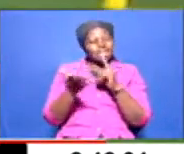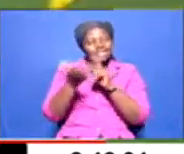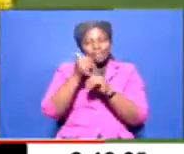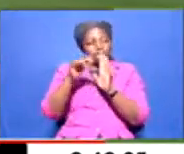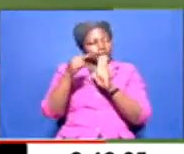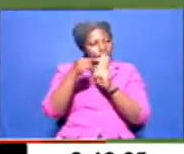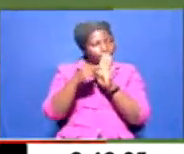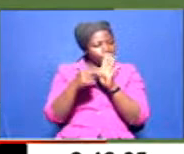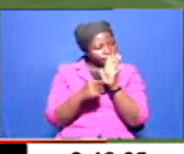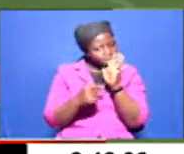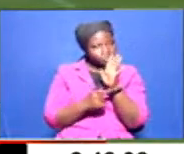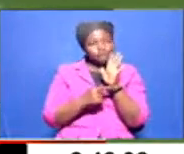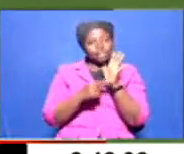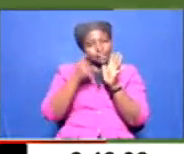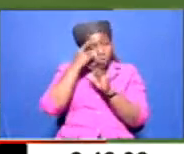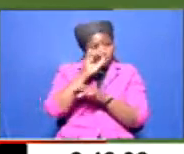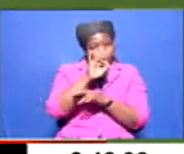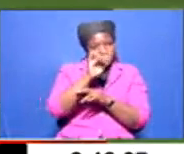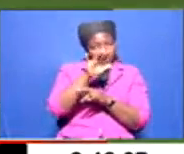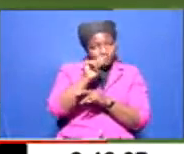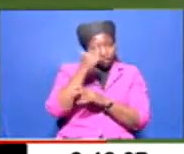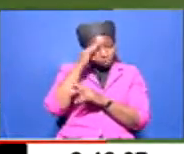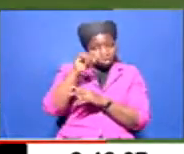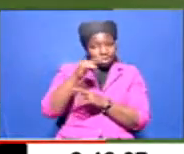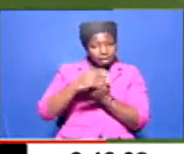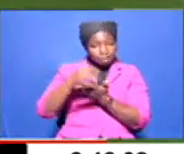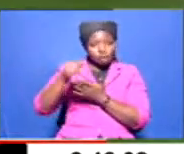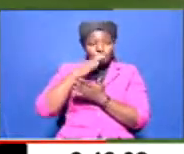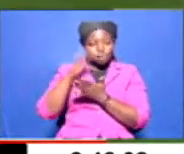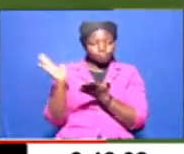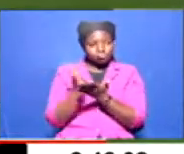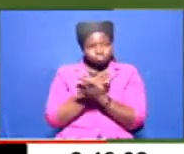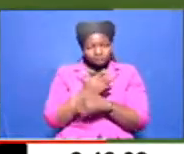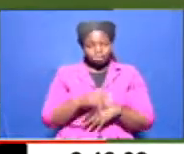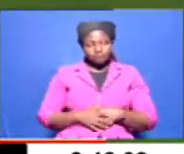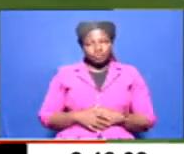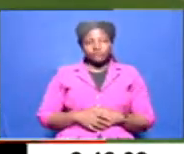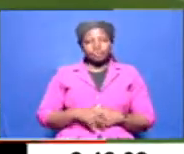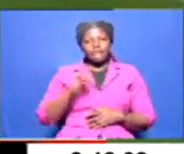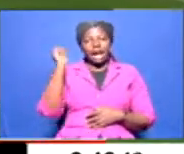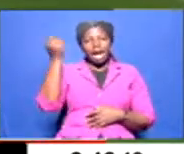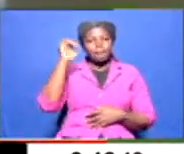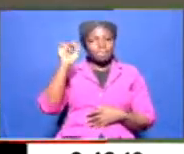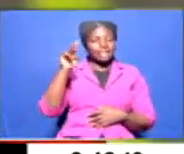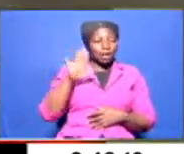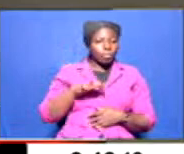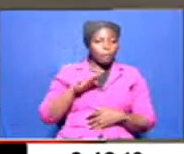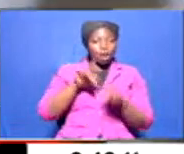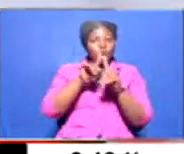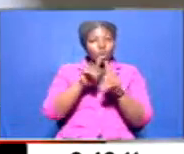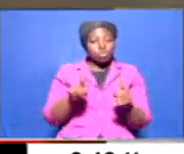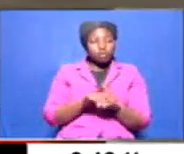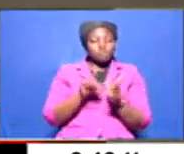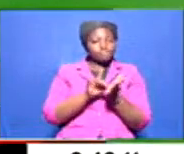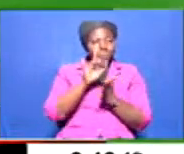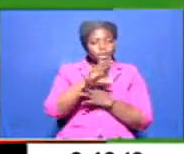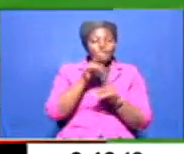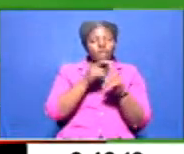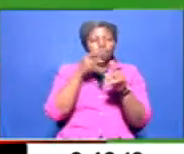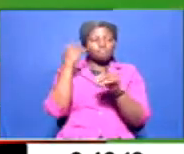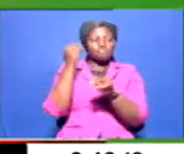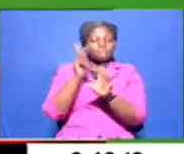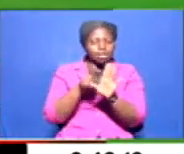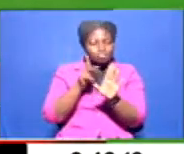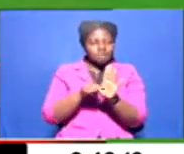to be lifted. Harambee Starlets was also stopped from competing in the Africa Women's Cup of Nations qualifiers earlier this year in the last stage of